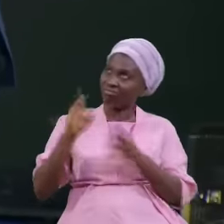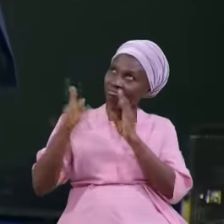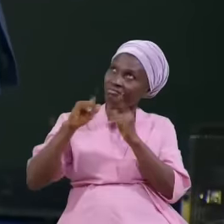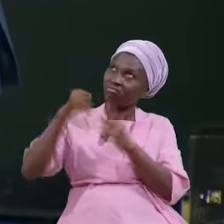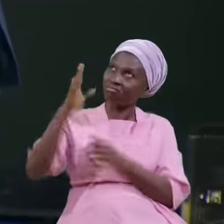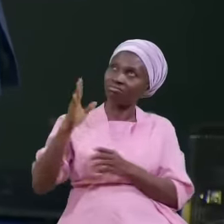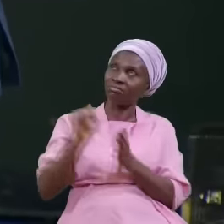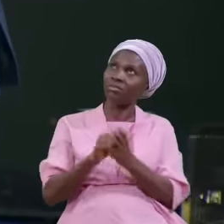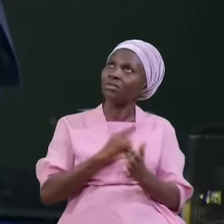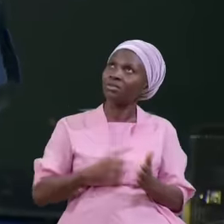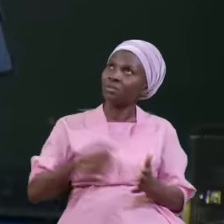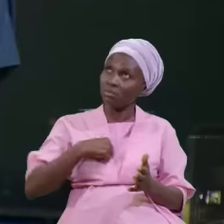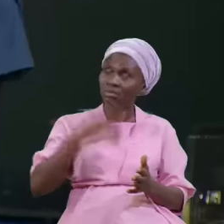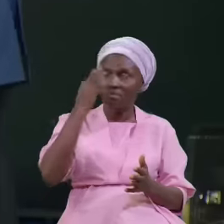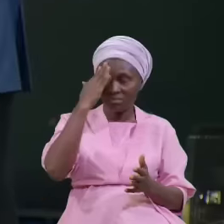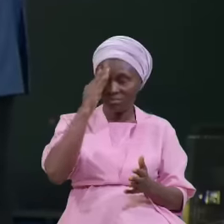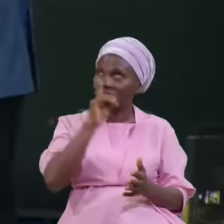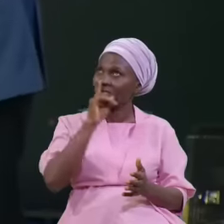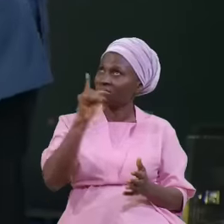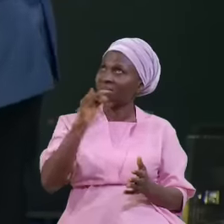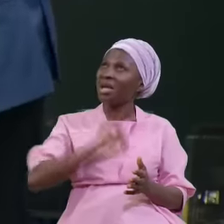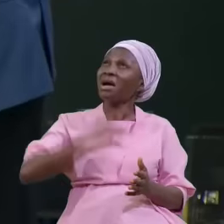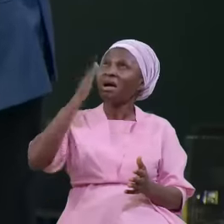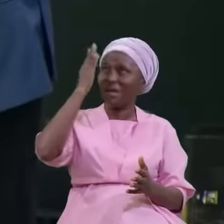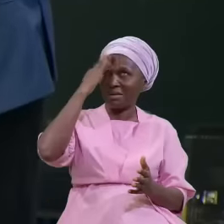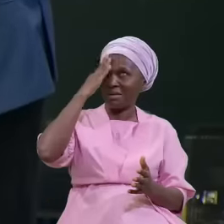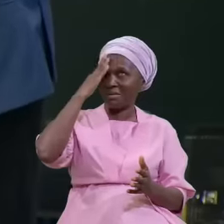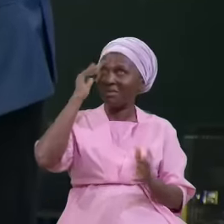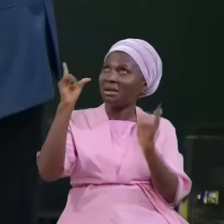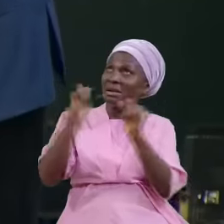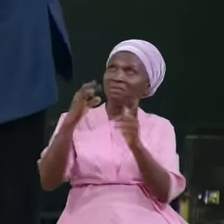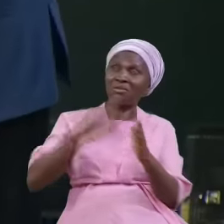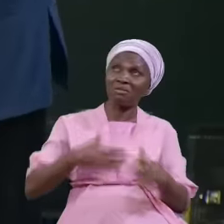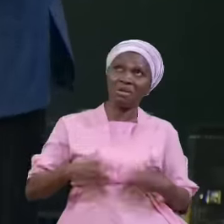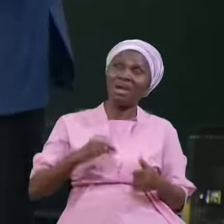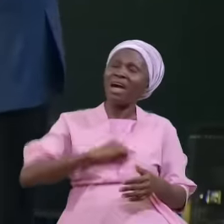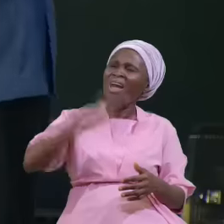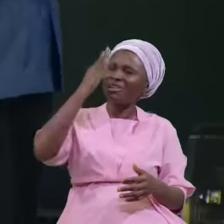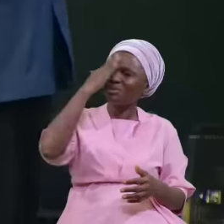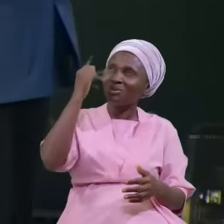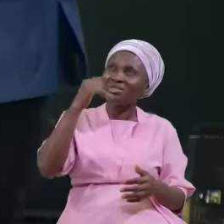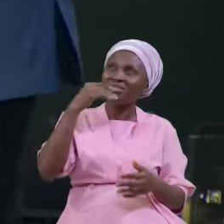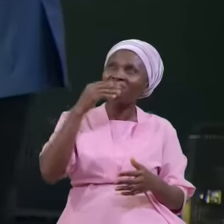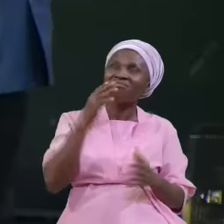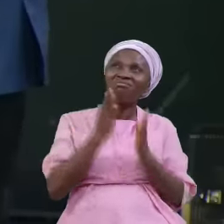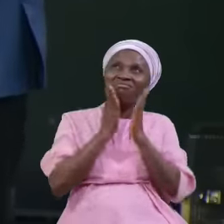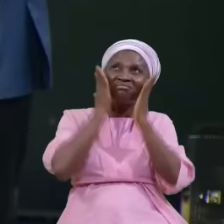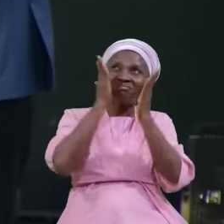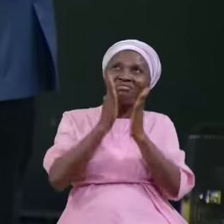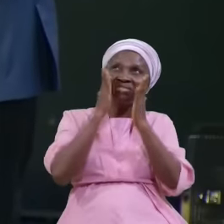life. I know the disgraceful things my daughter knows about